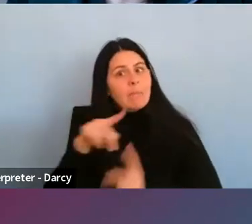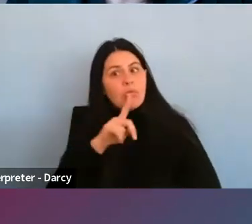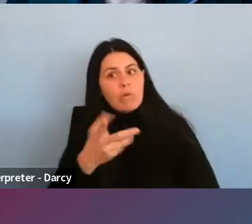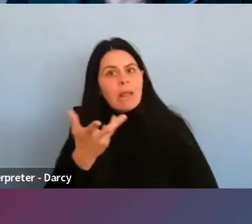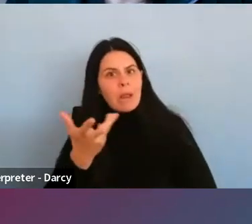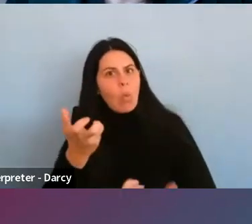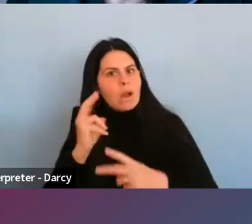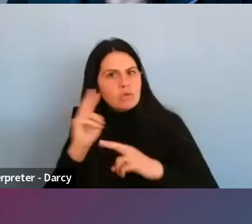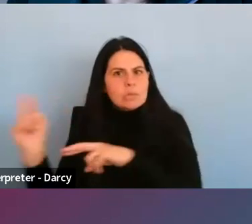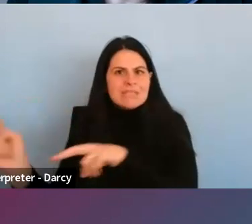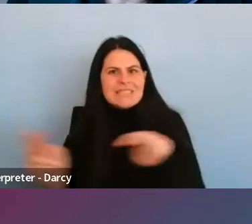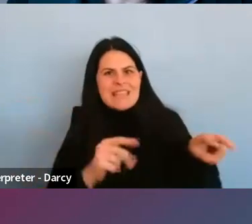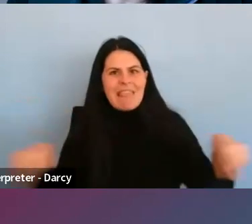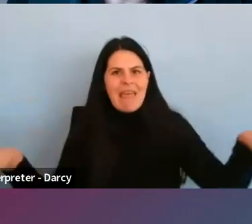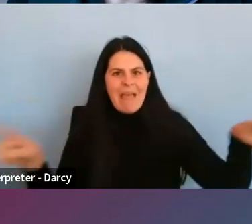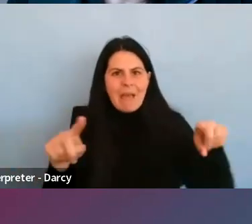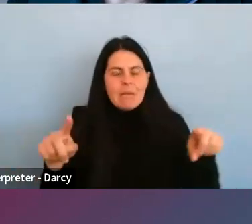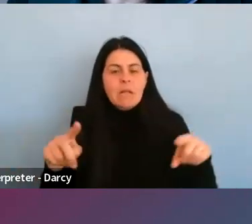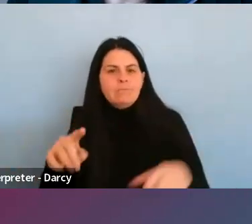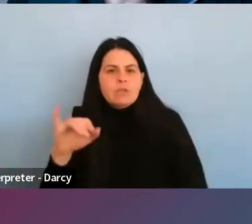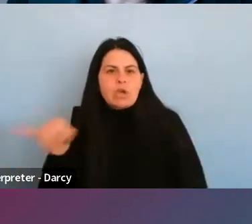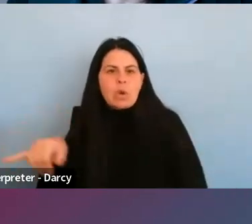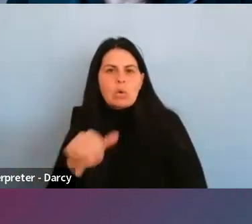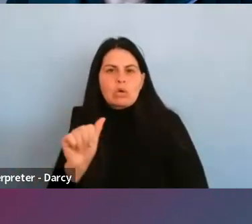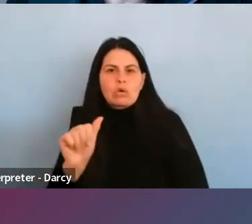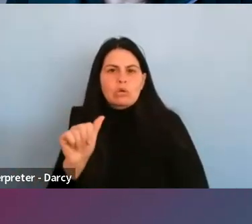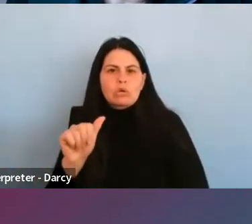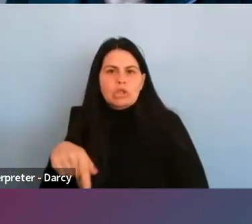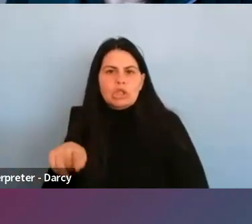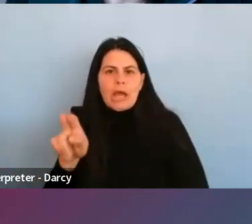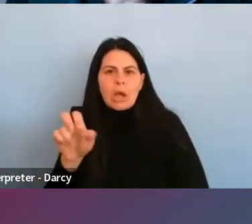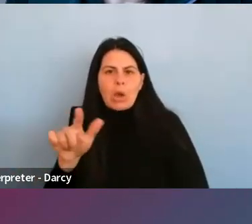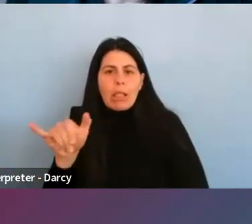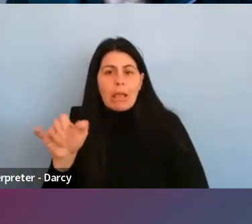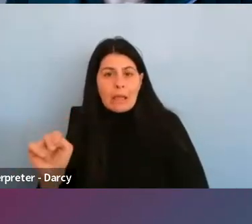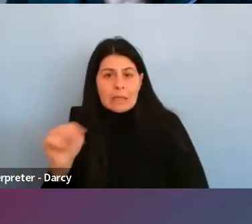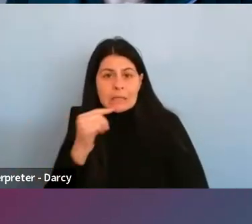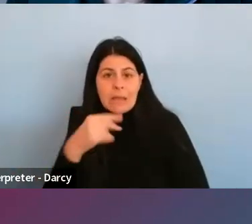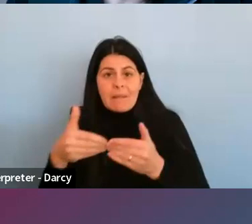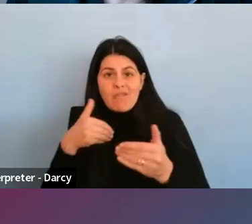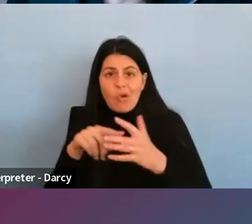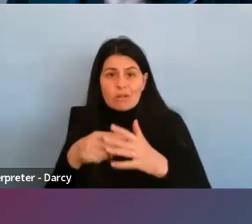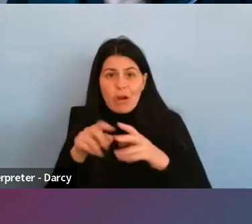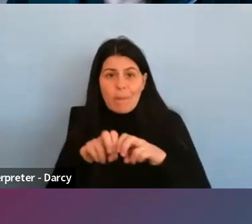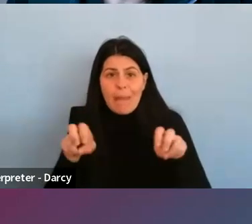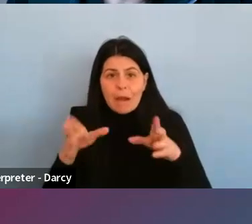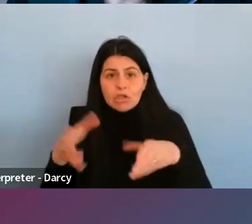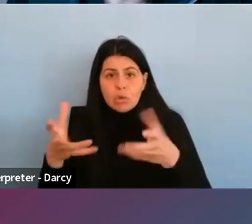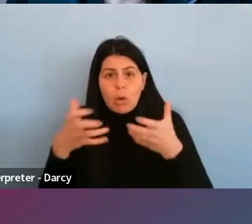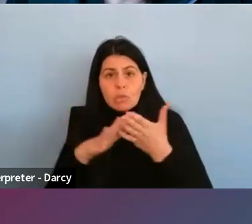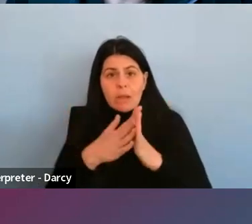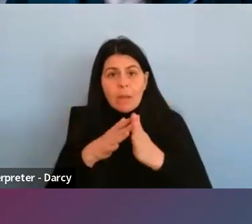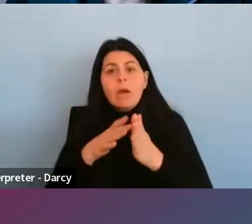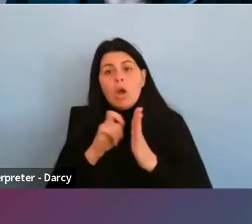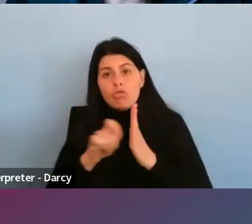So I would say, like, even Jacquelyn was saying before we started the panel that she wants to be a TV writer and